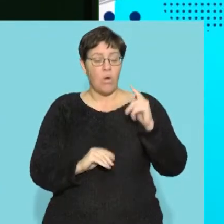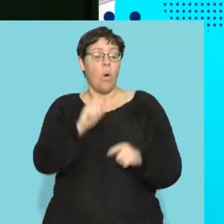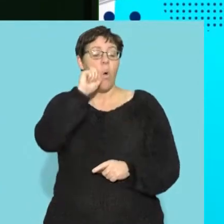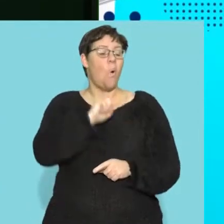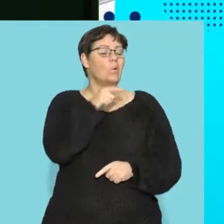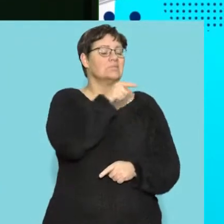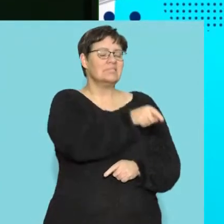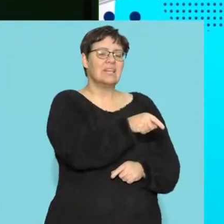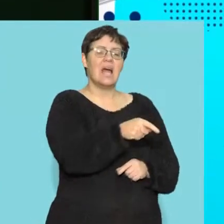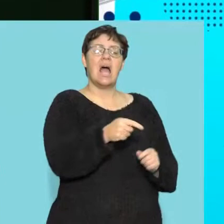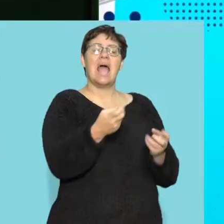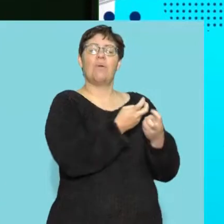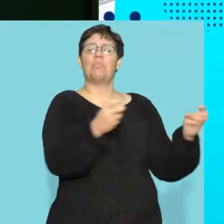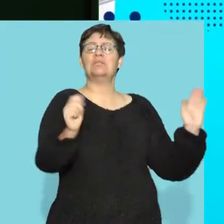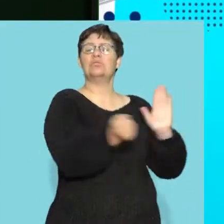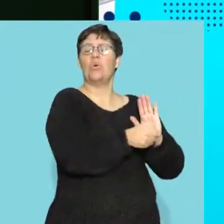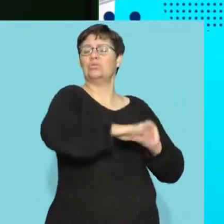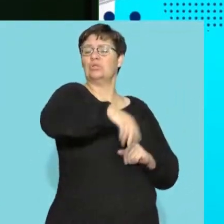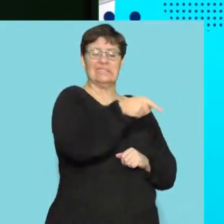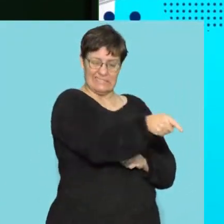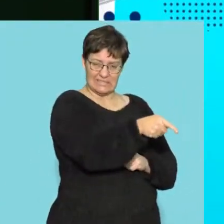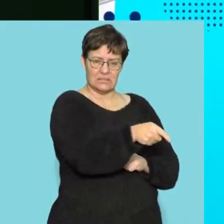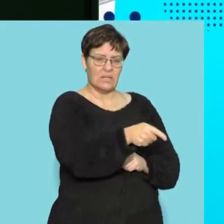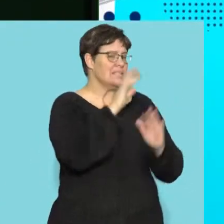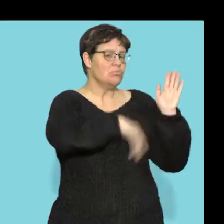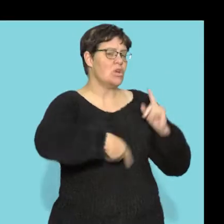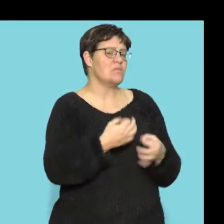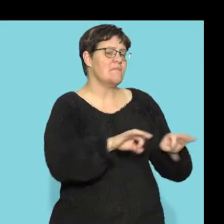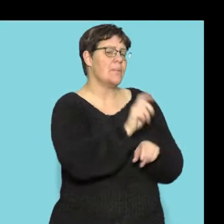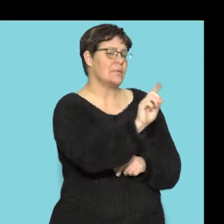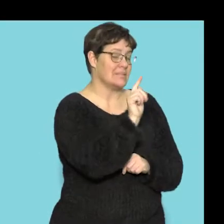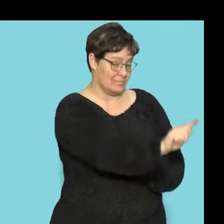old unsold equipment. Okay, here we go.